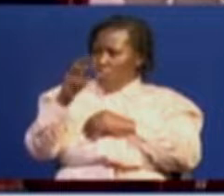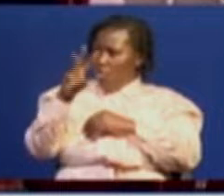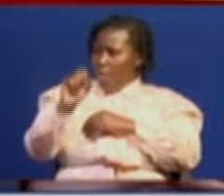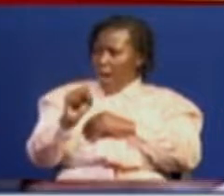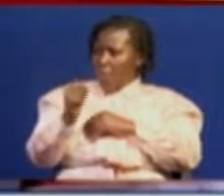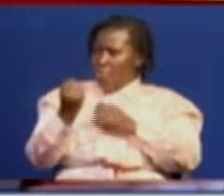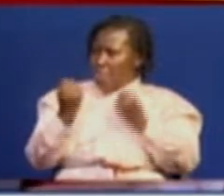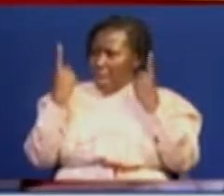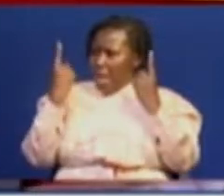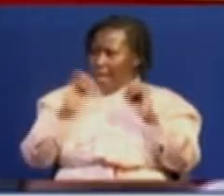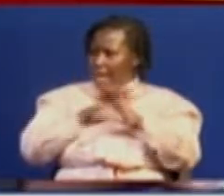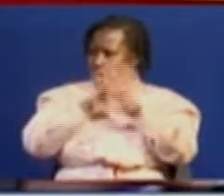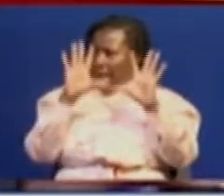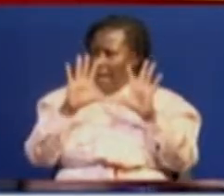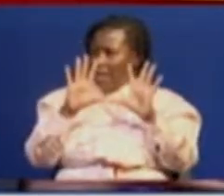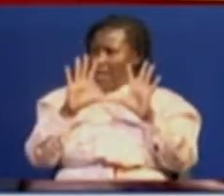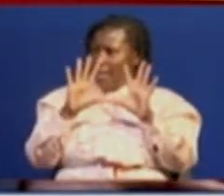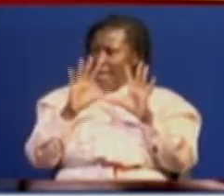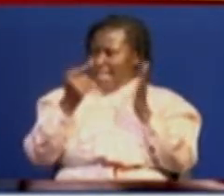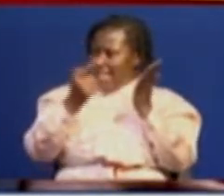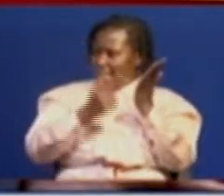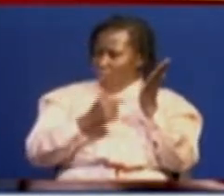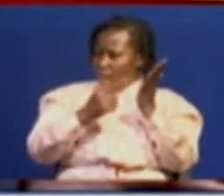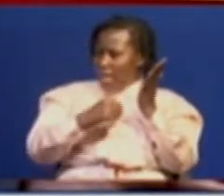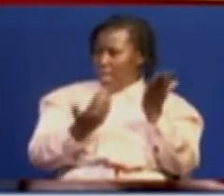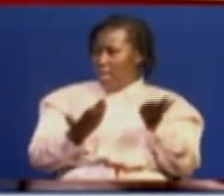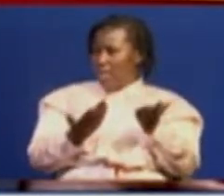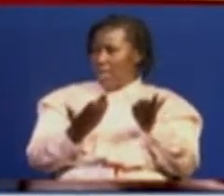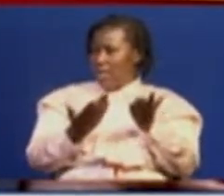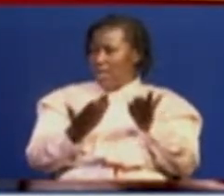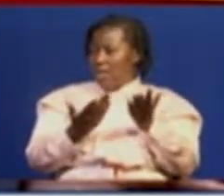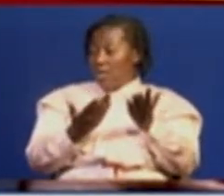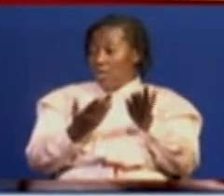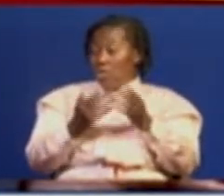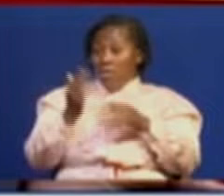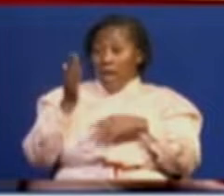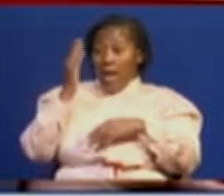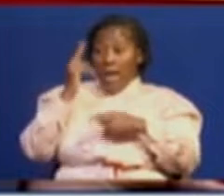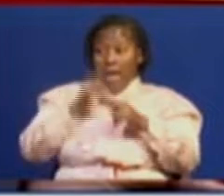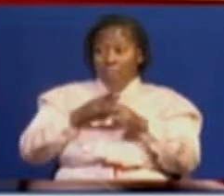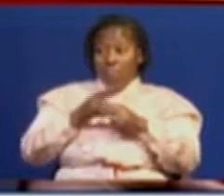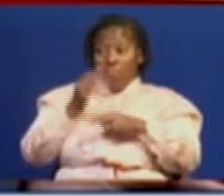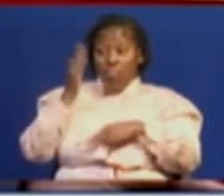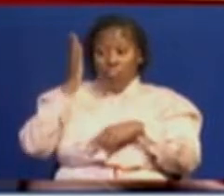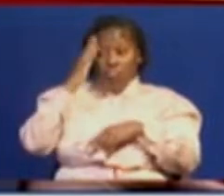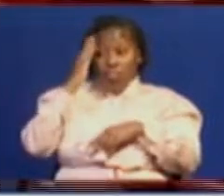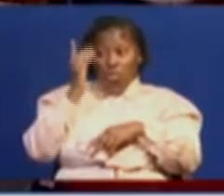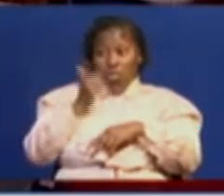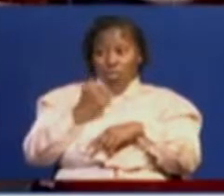honorable members understand. He is saying tutachoma, na tutachoma. Do you know his name?